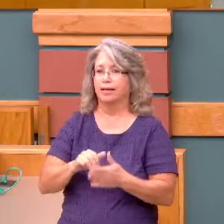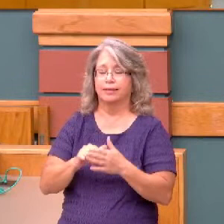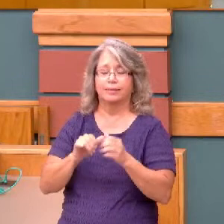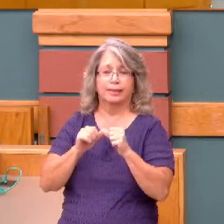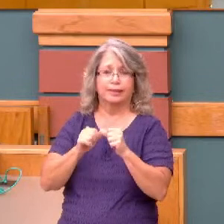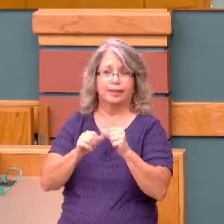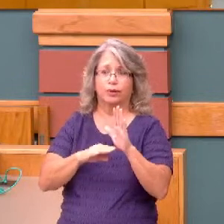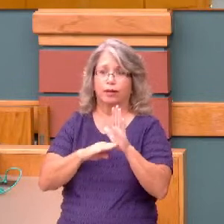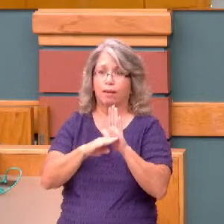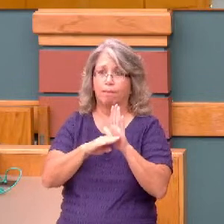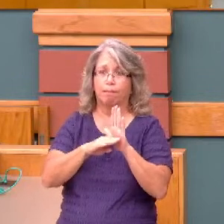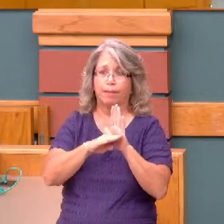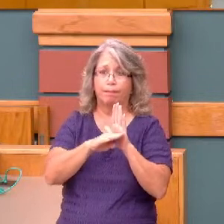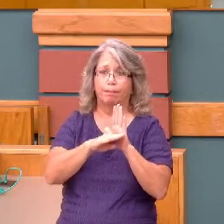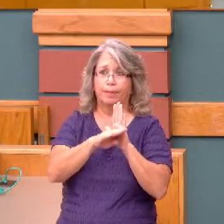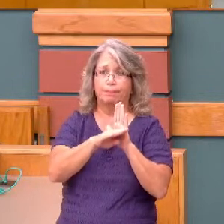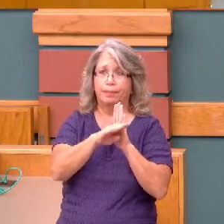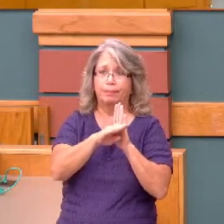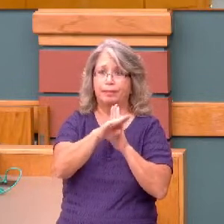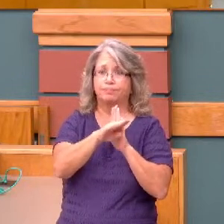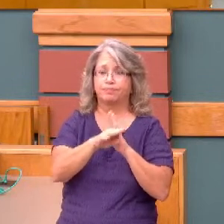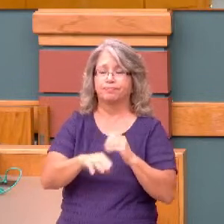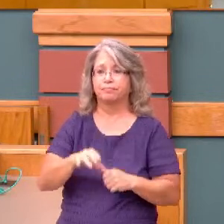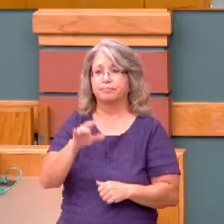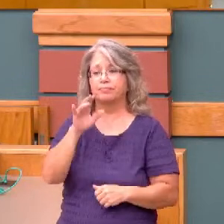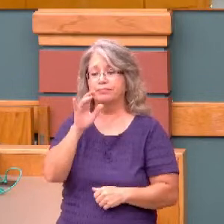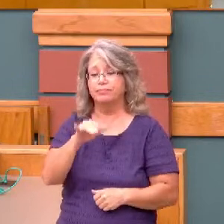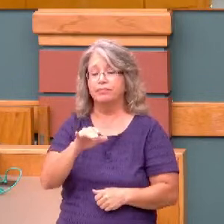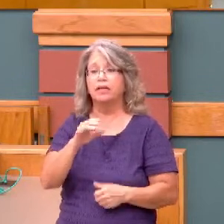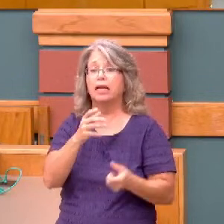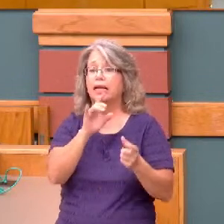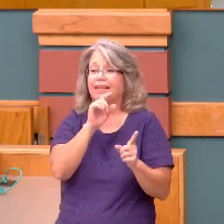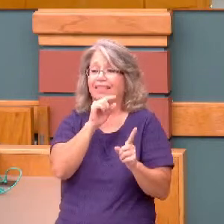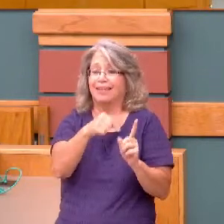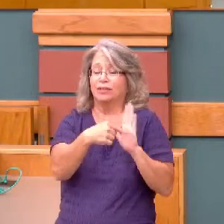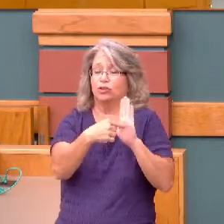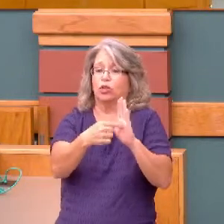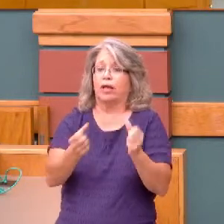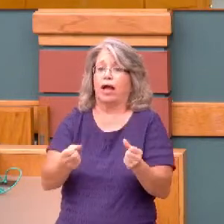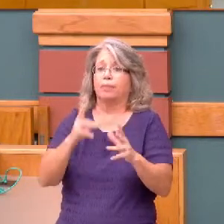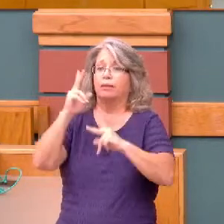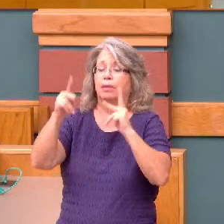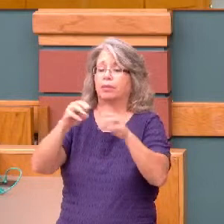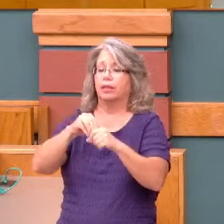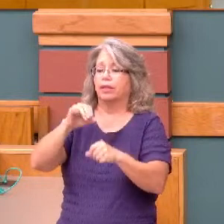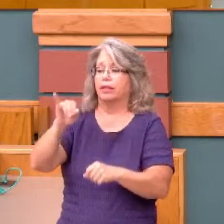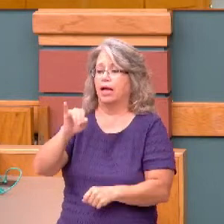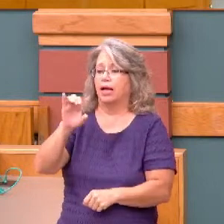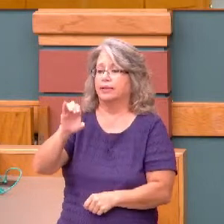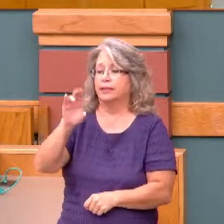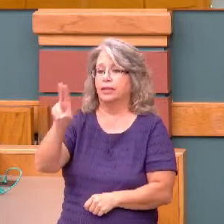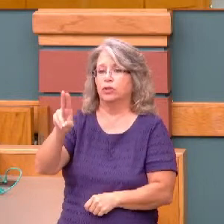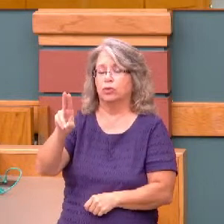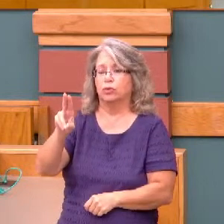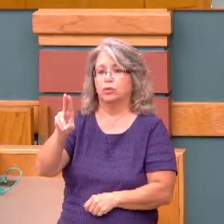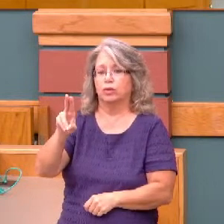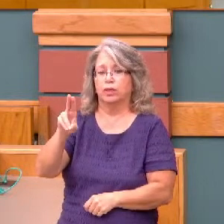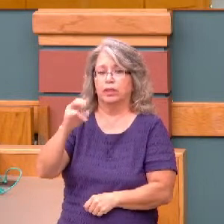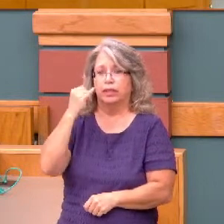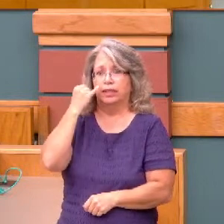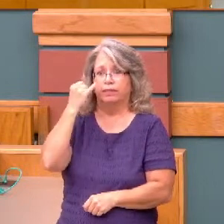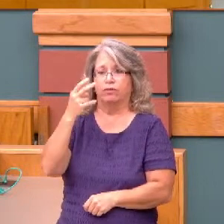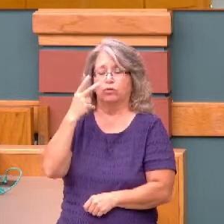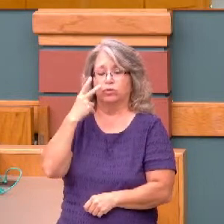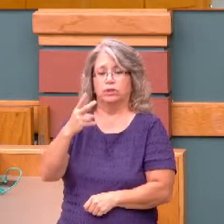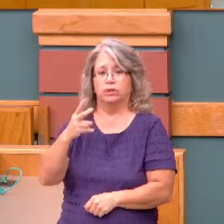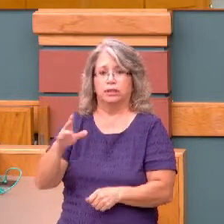next slide. This is the ICU patients, intensive care. Again, if you saw the whole graph from July 1st to now,